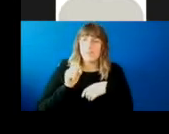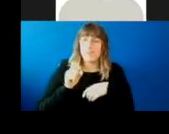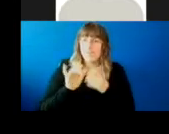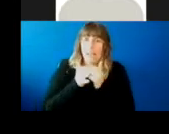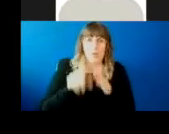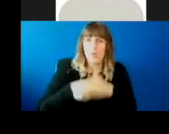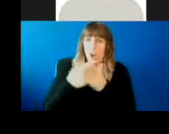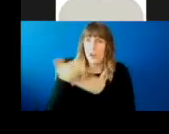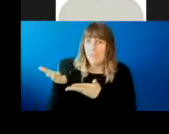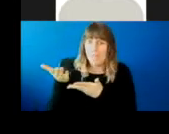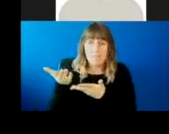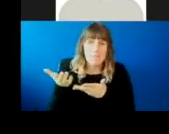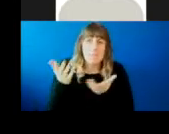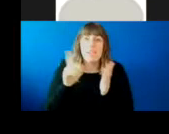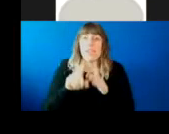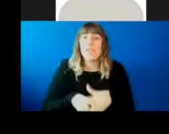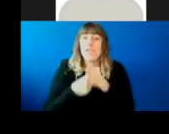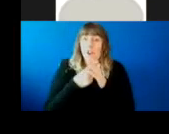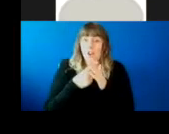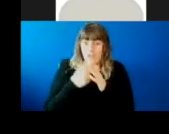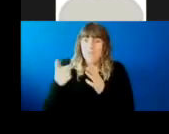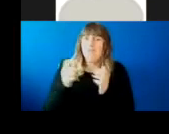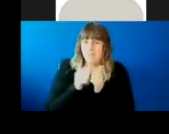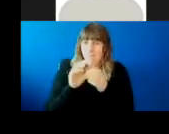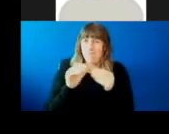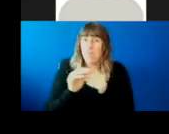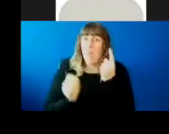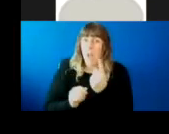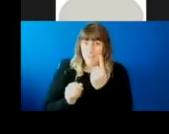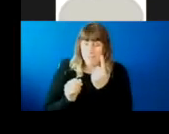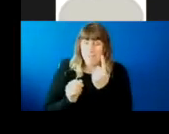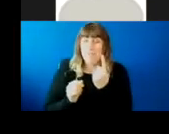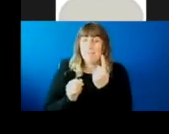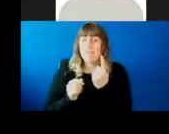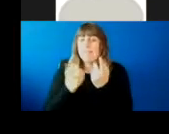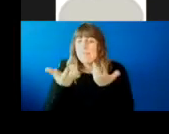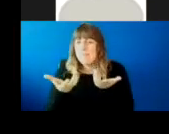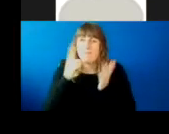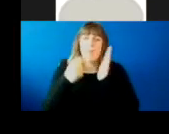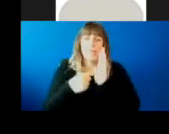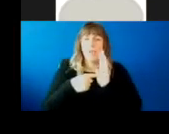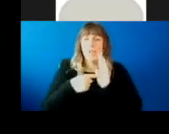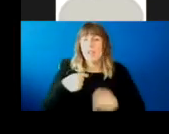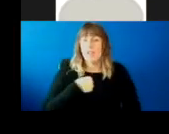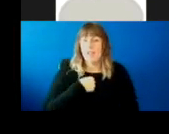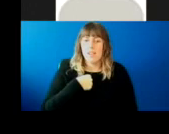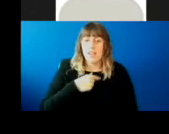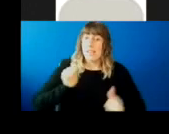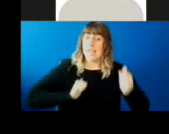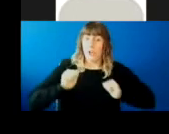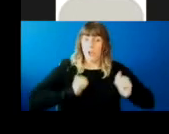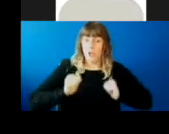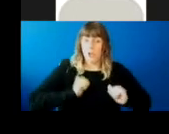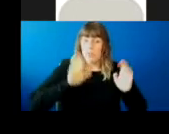So this whole idea of starting with one, but like, you know, I'm say I'm a theater